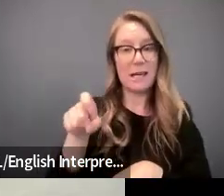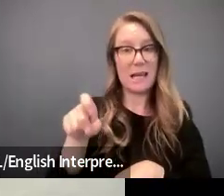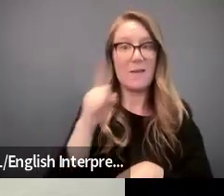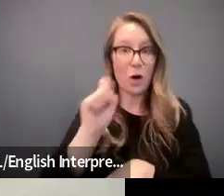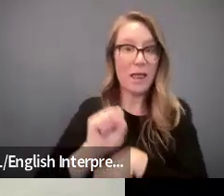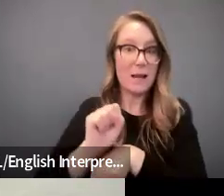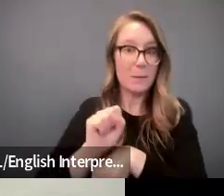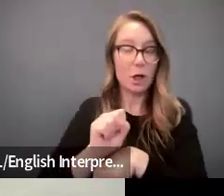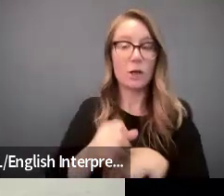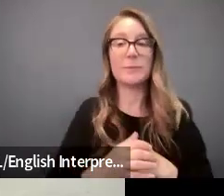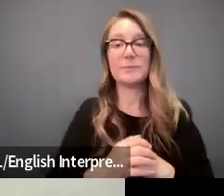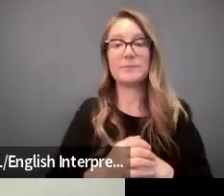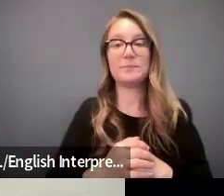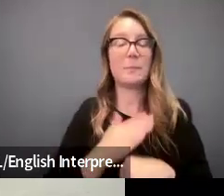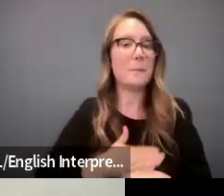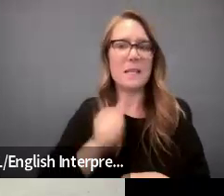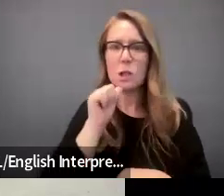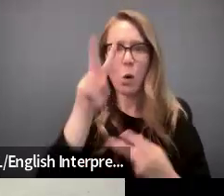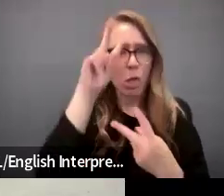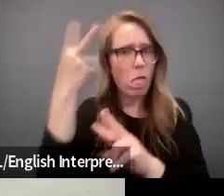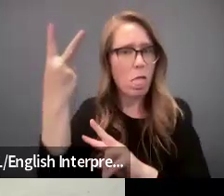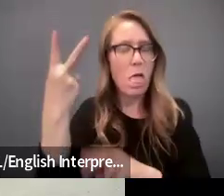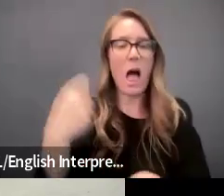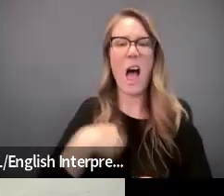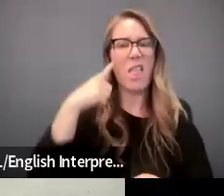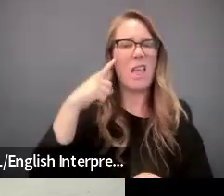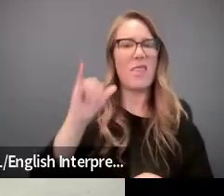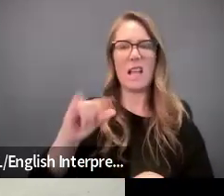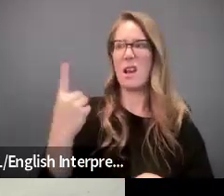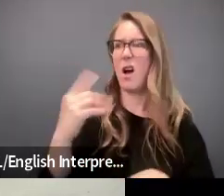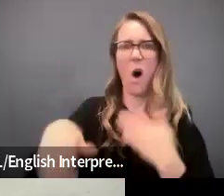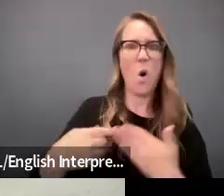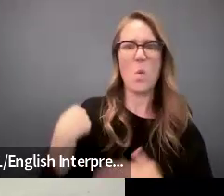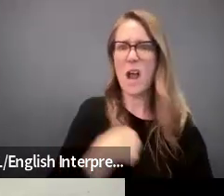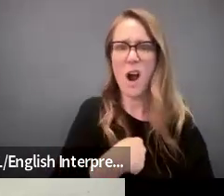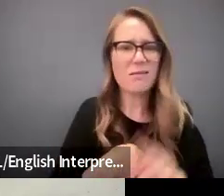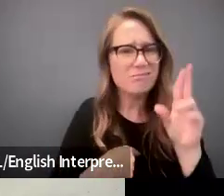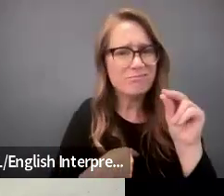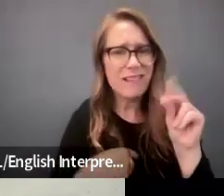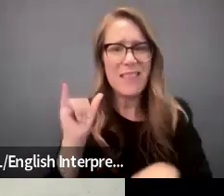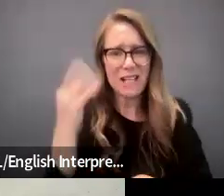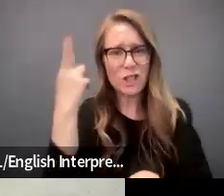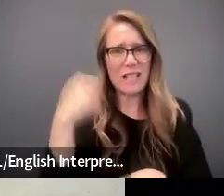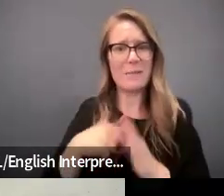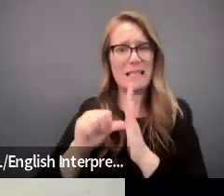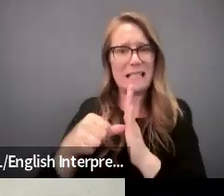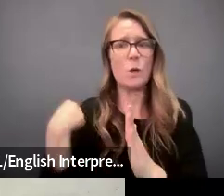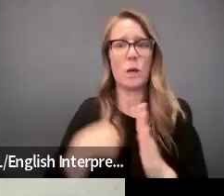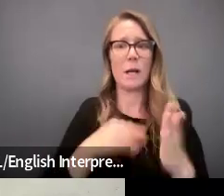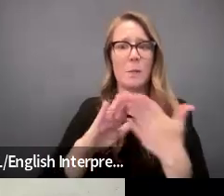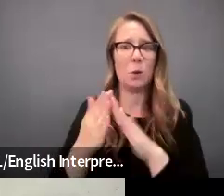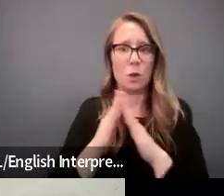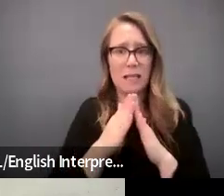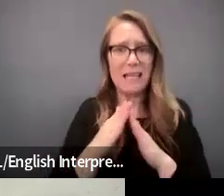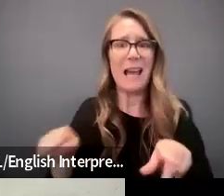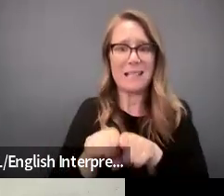for labor, please don't mistake that to think that I think that's all we are. We are not. That's why I'm highlighting us as a community and